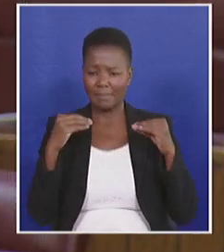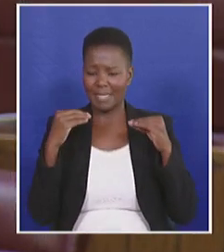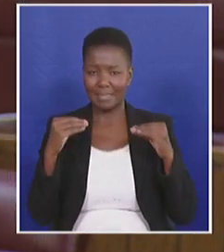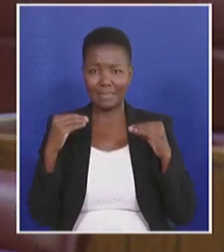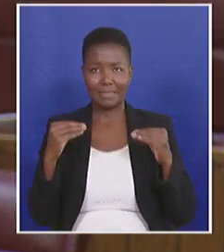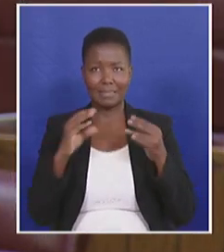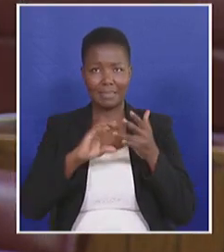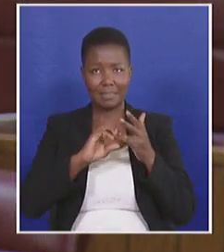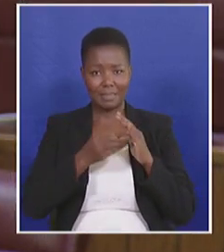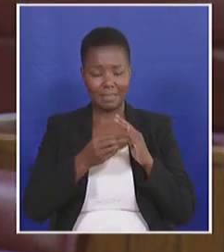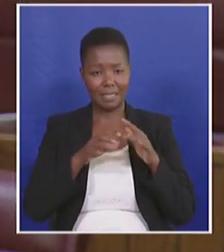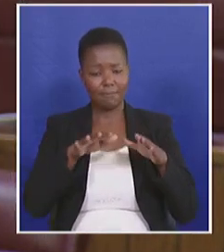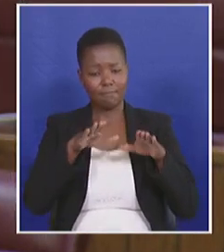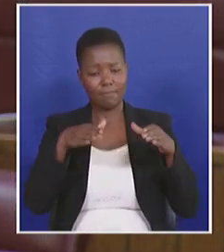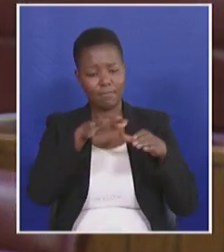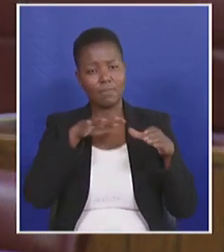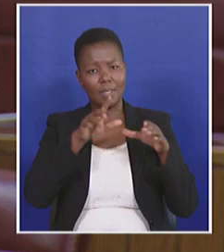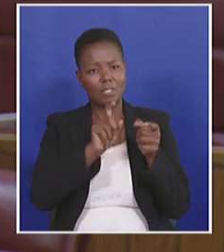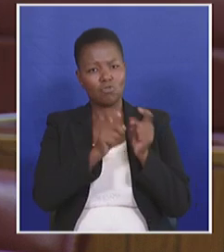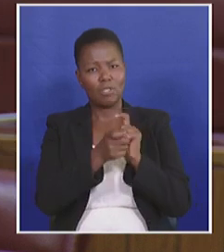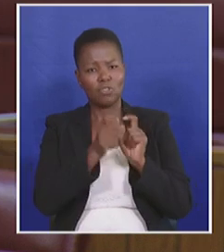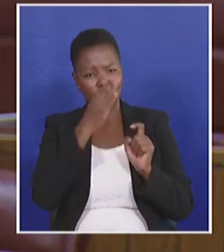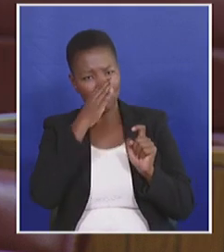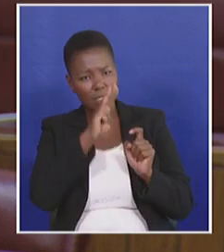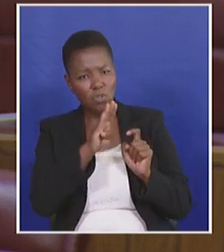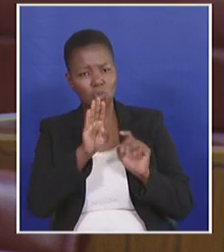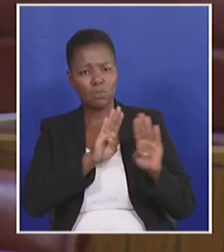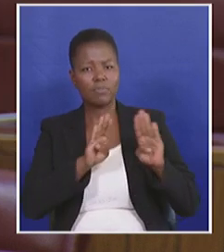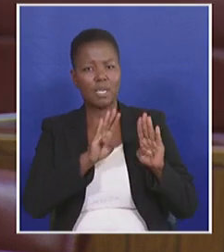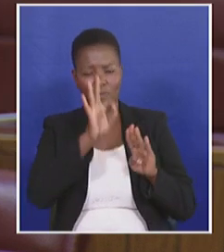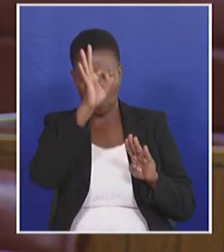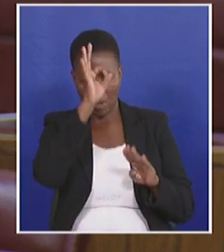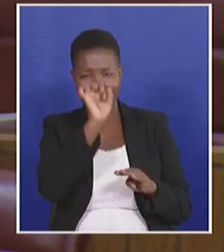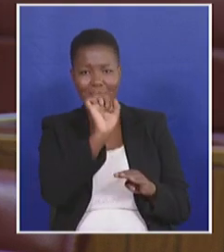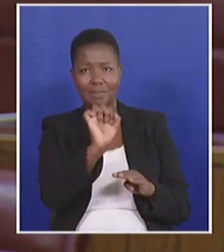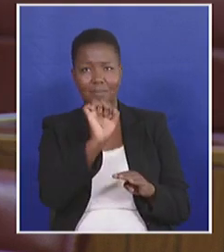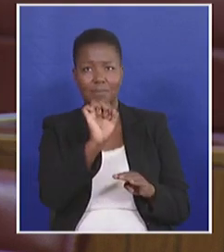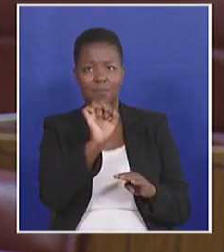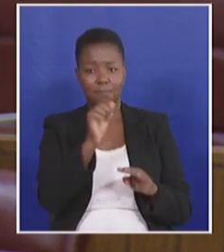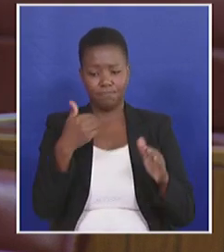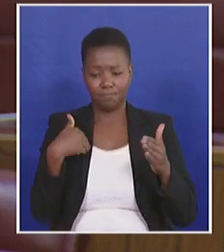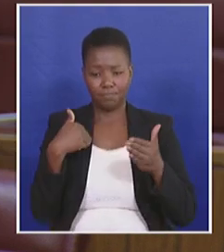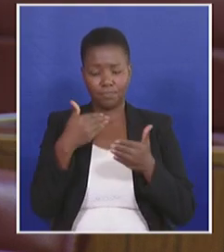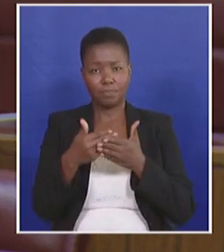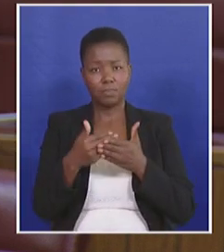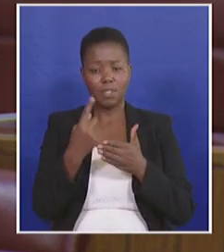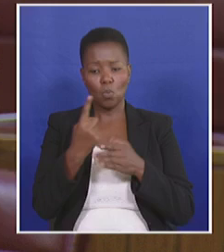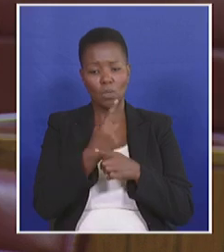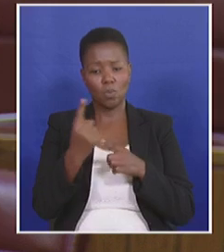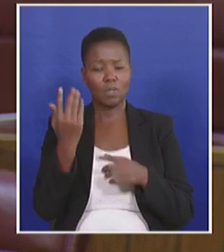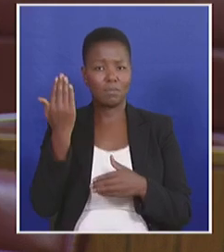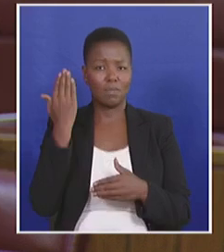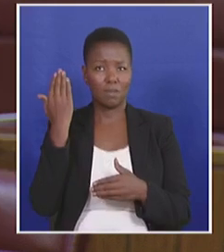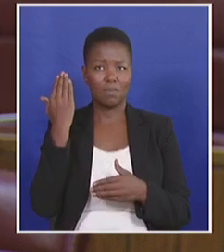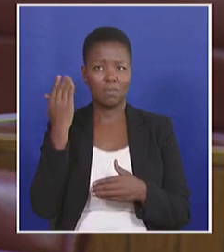go demilitarize the police. Yaanong ke re hardly a week ago